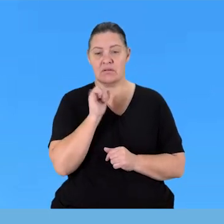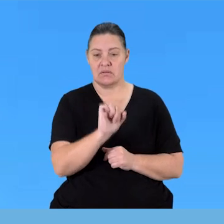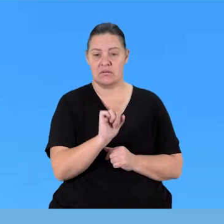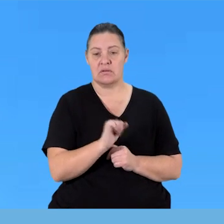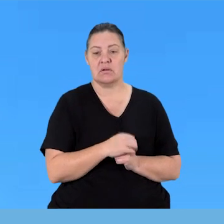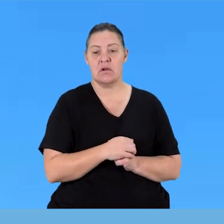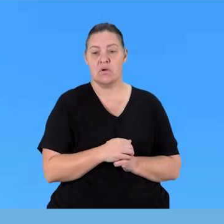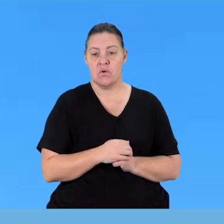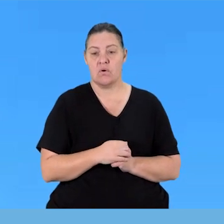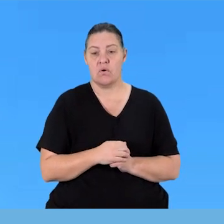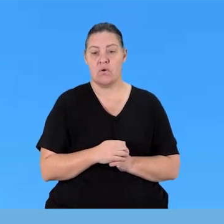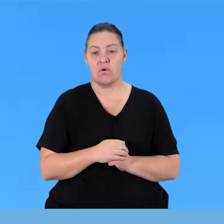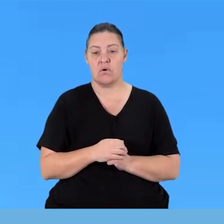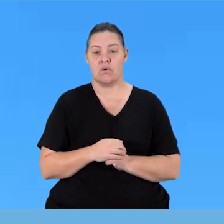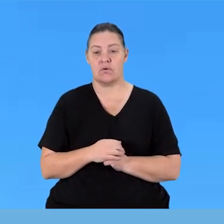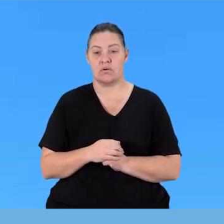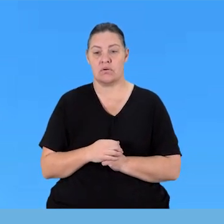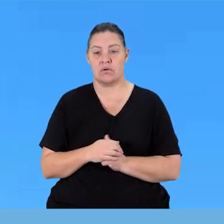H2